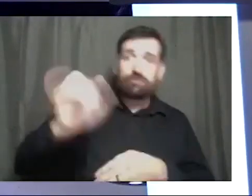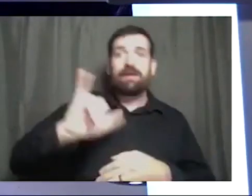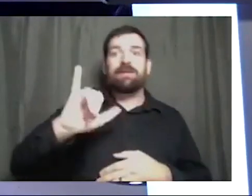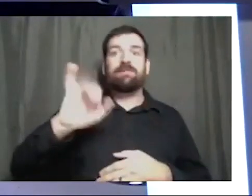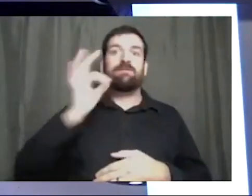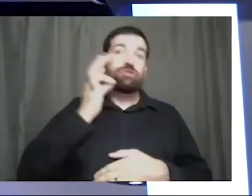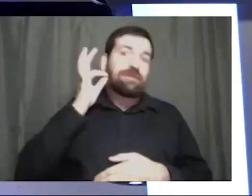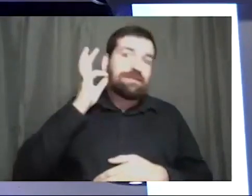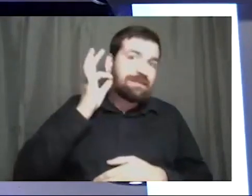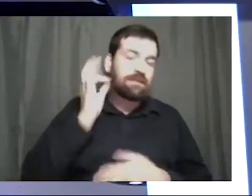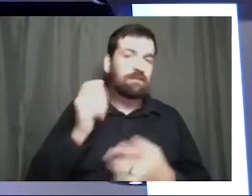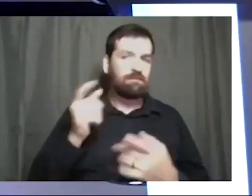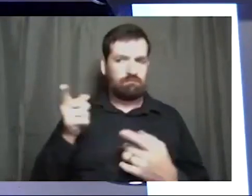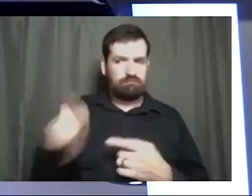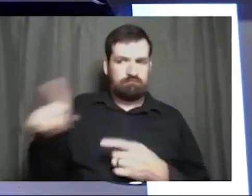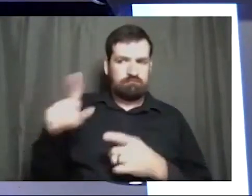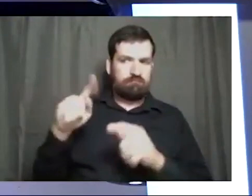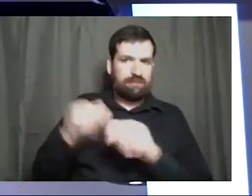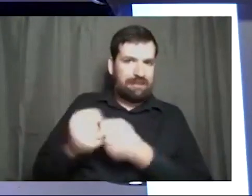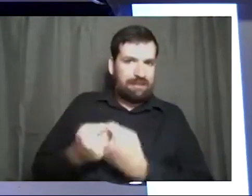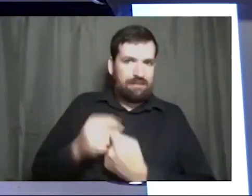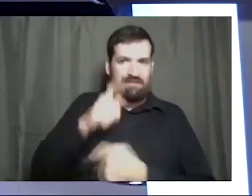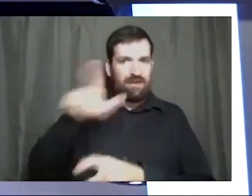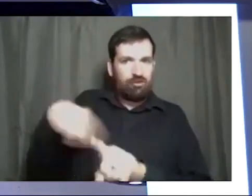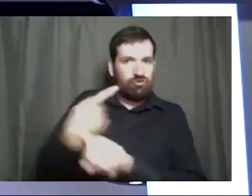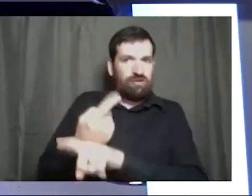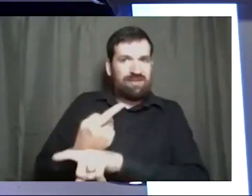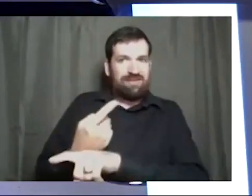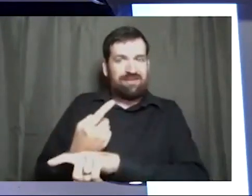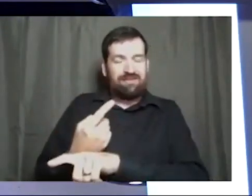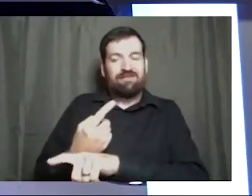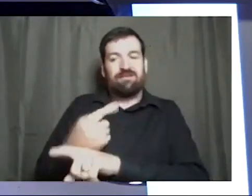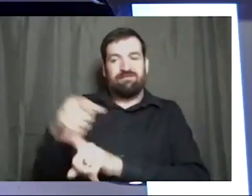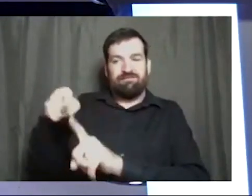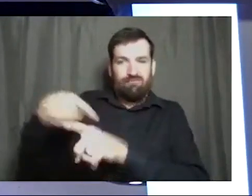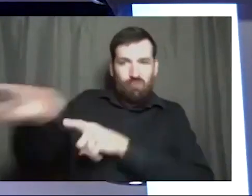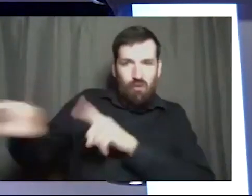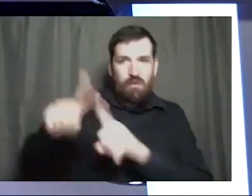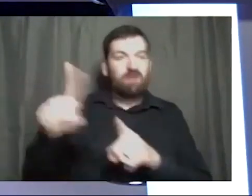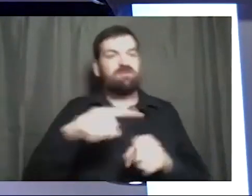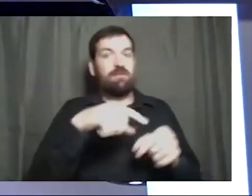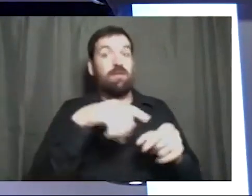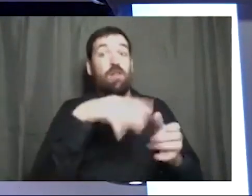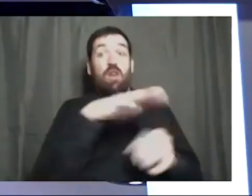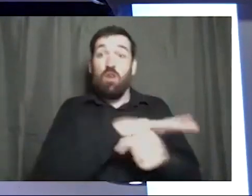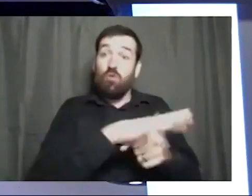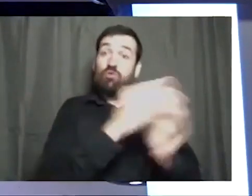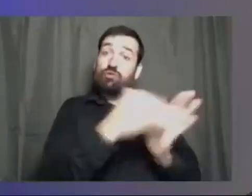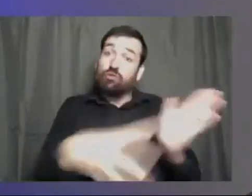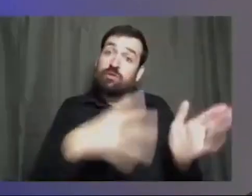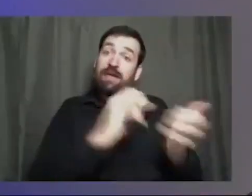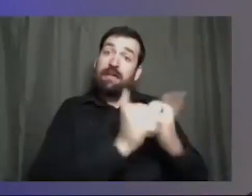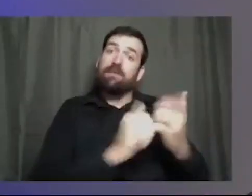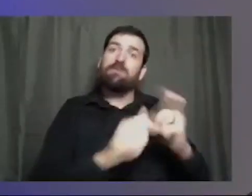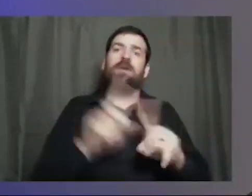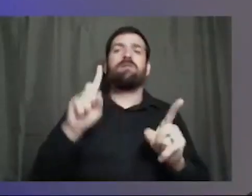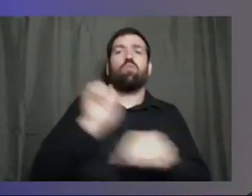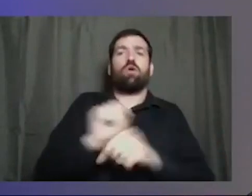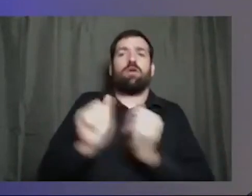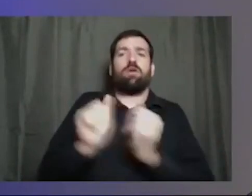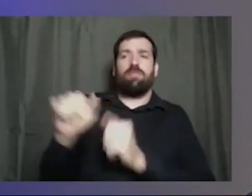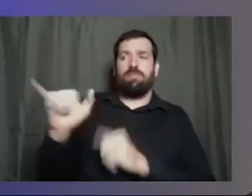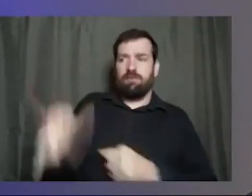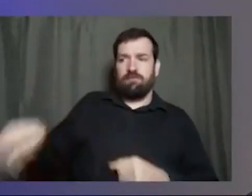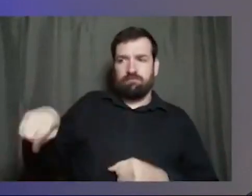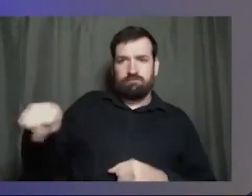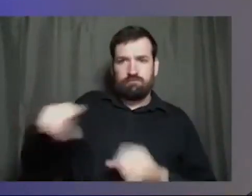and your team take care of way more of our local student athletes. But what is that like? What's it like working with the organization? Well, the organization's fantastic. I mean, top to